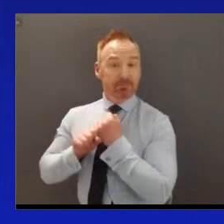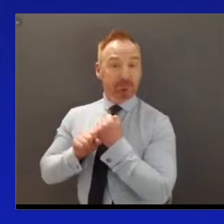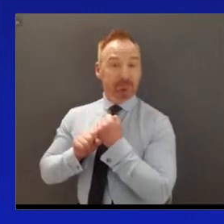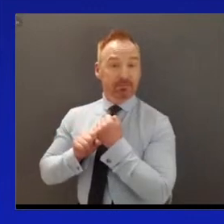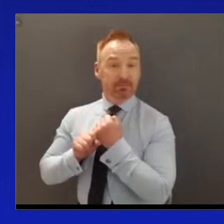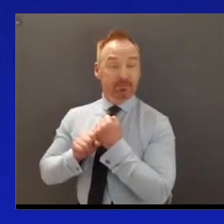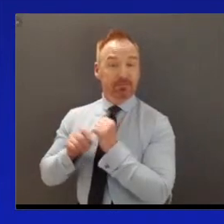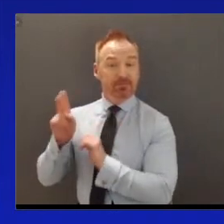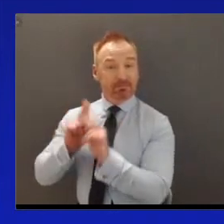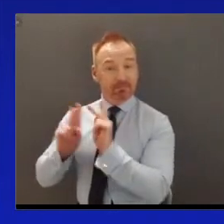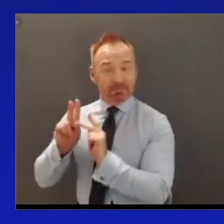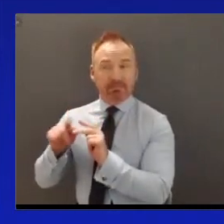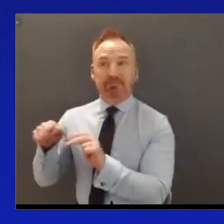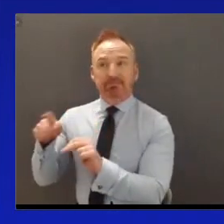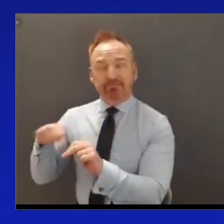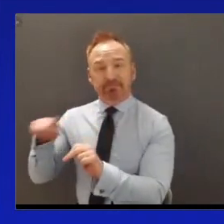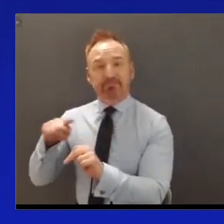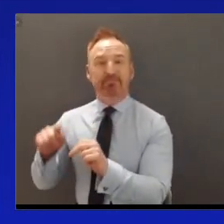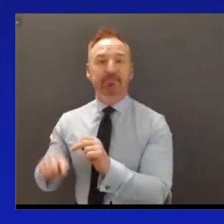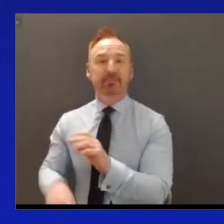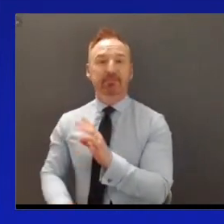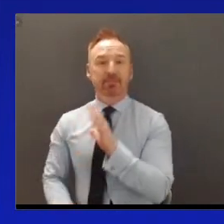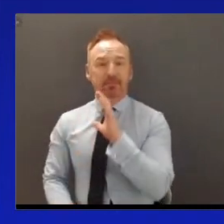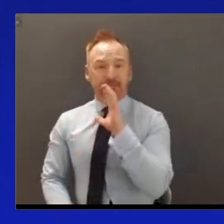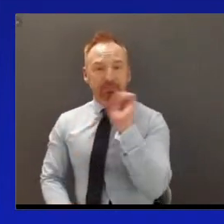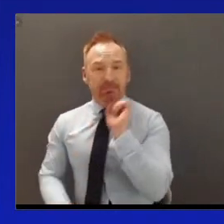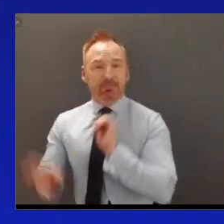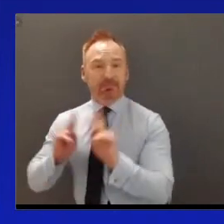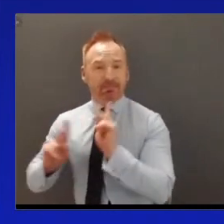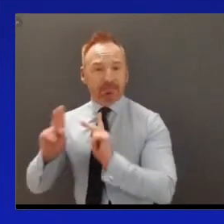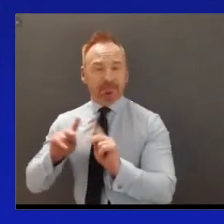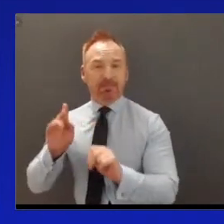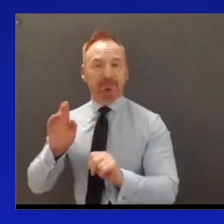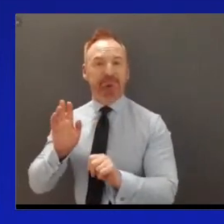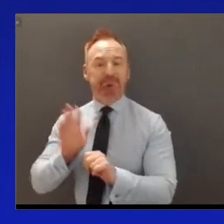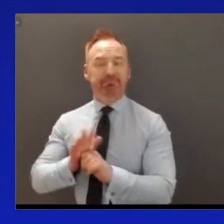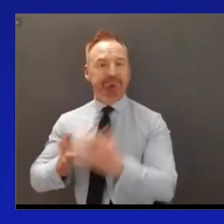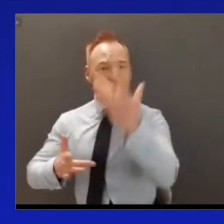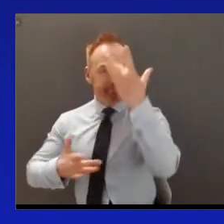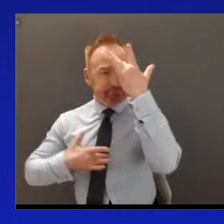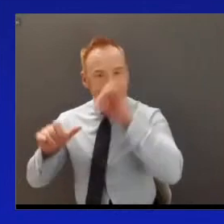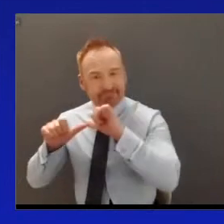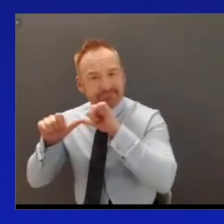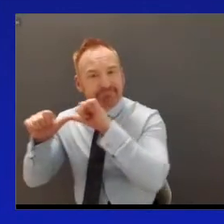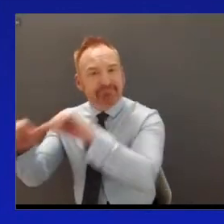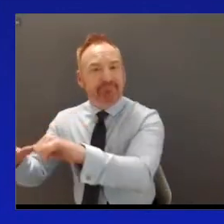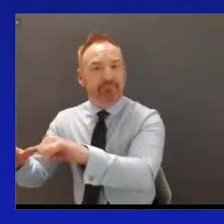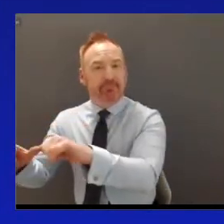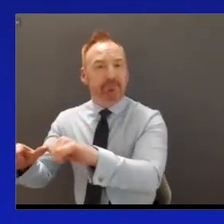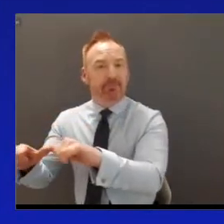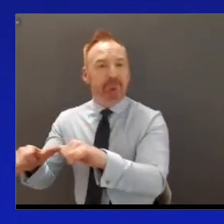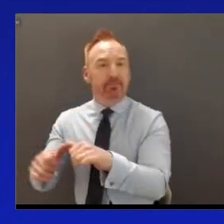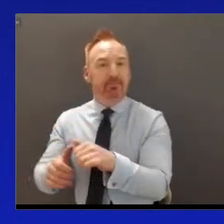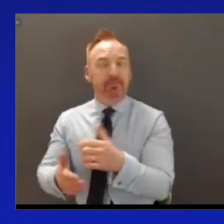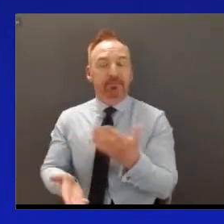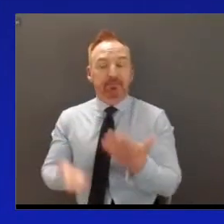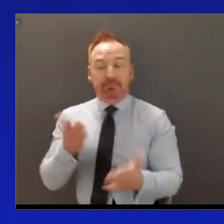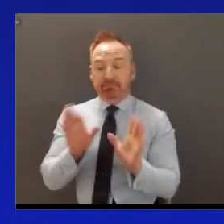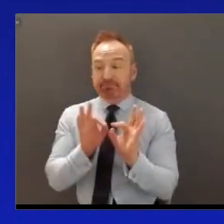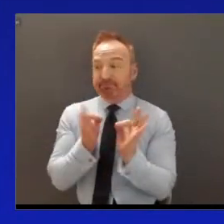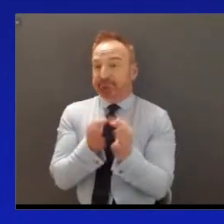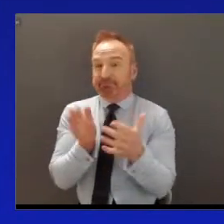namely seniors with chronic conditions who may not have family